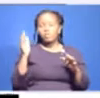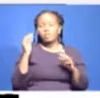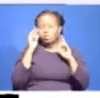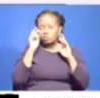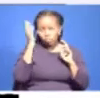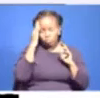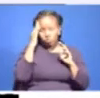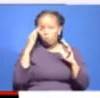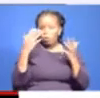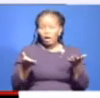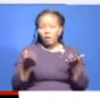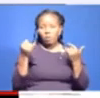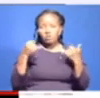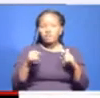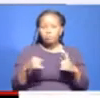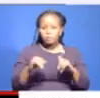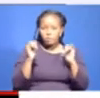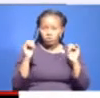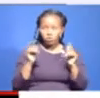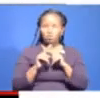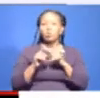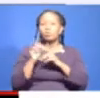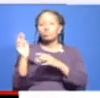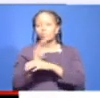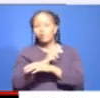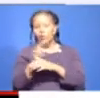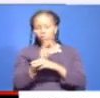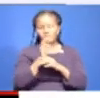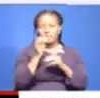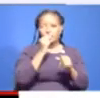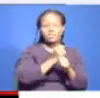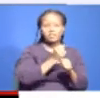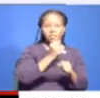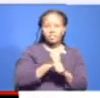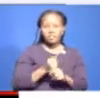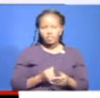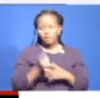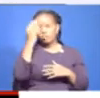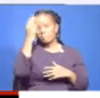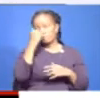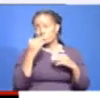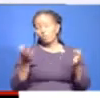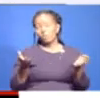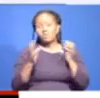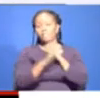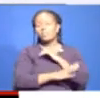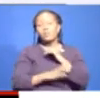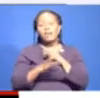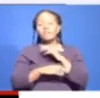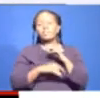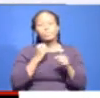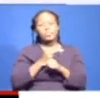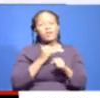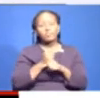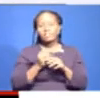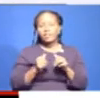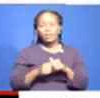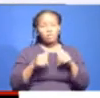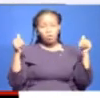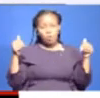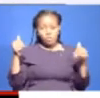implementation and the oversighting is done. Because as a country, we've done very well under the leadership of President